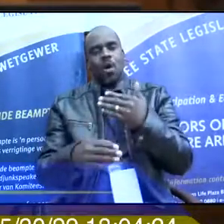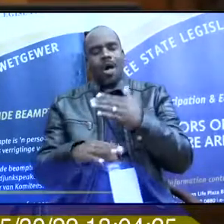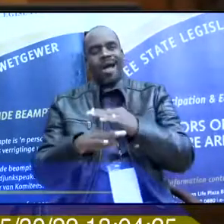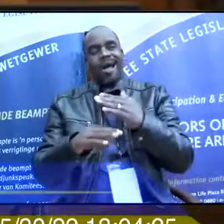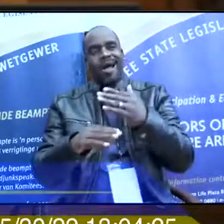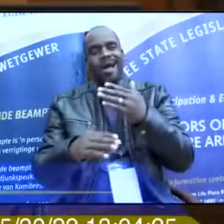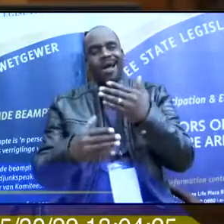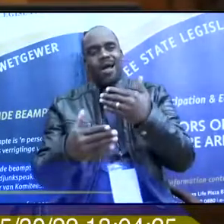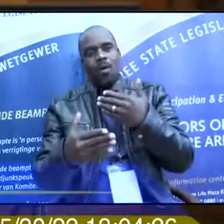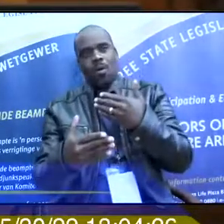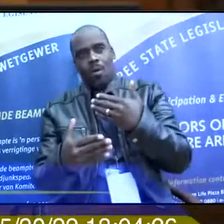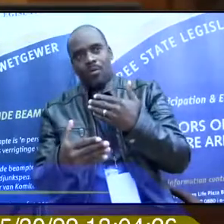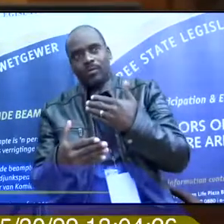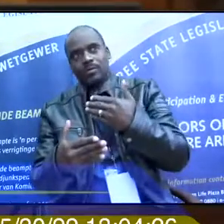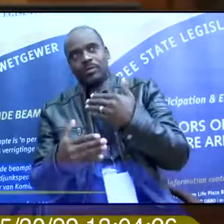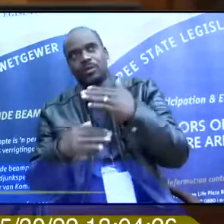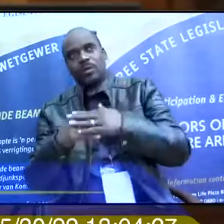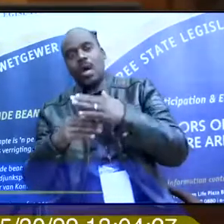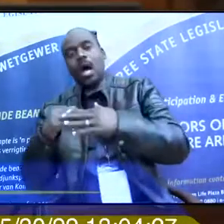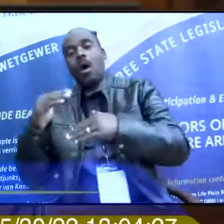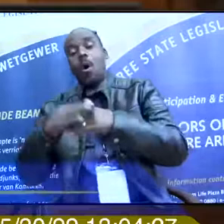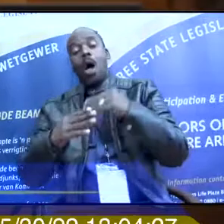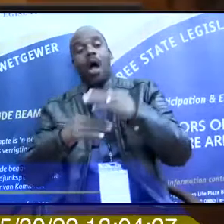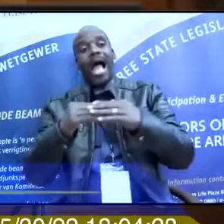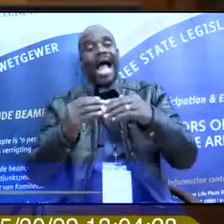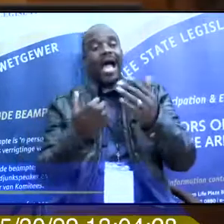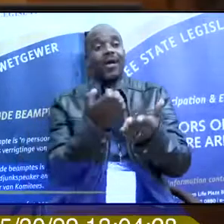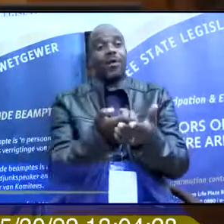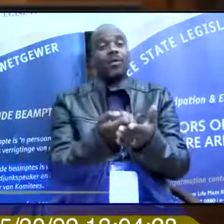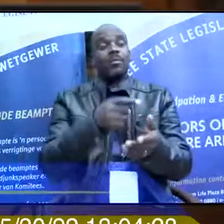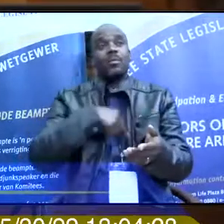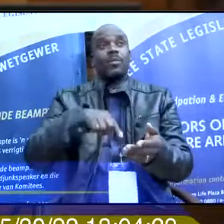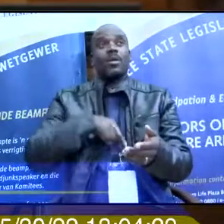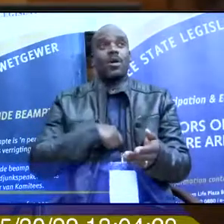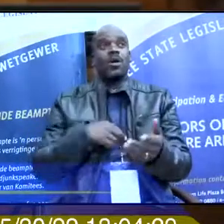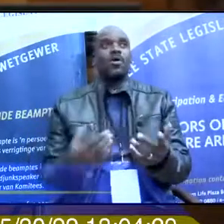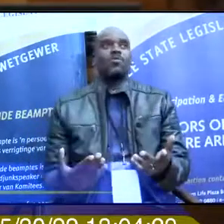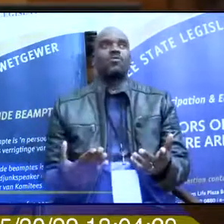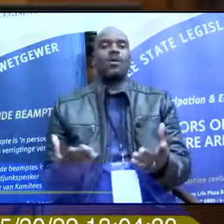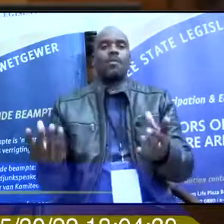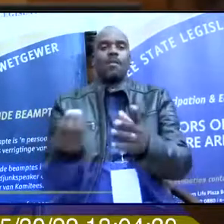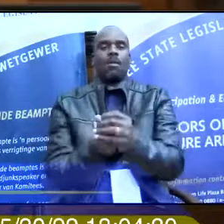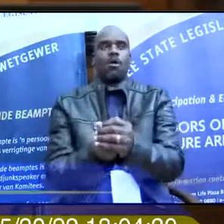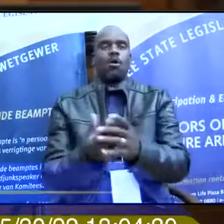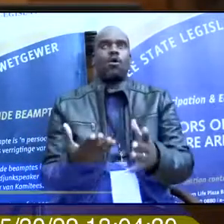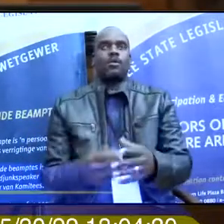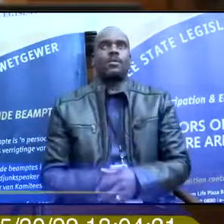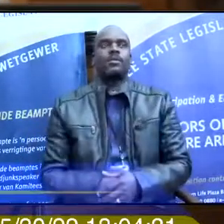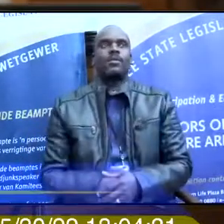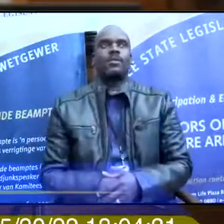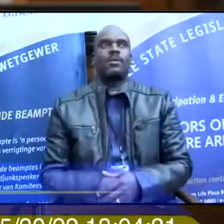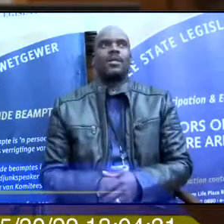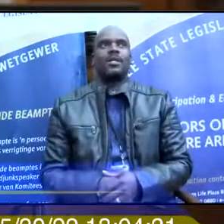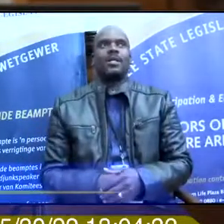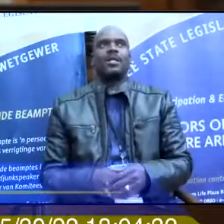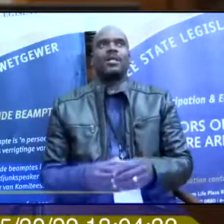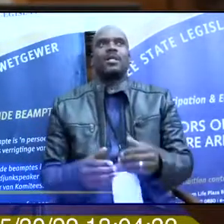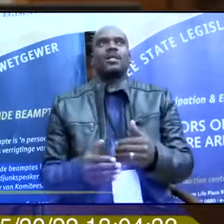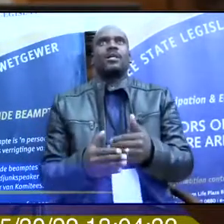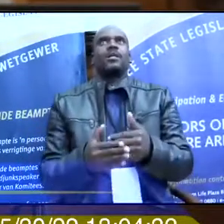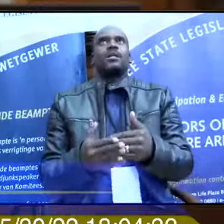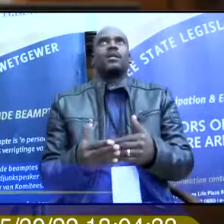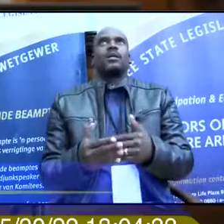the scheme permitted employers who have not registered their workers with uif a report by the department of